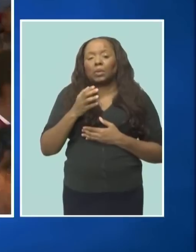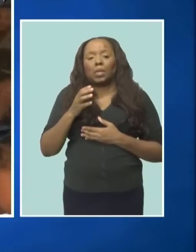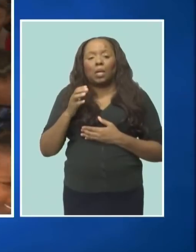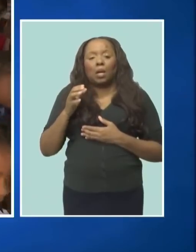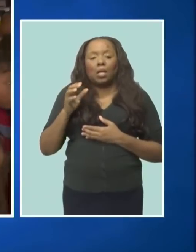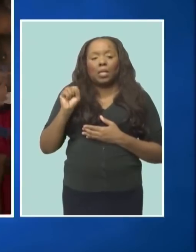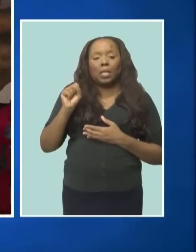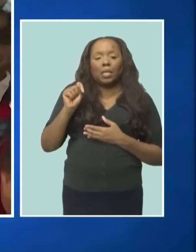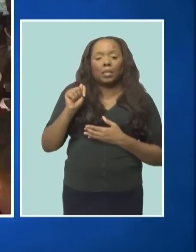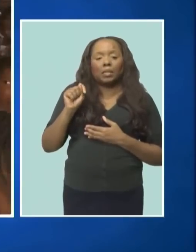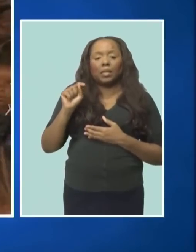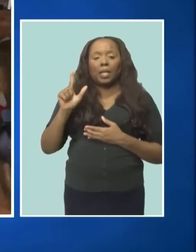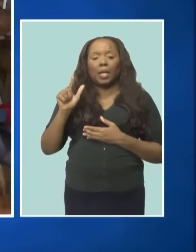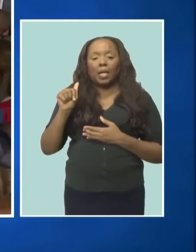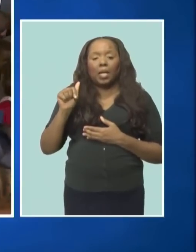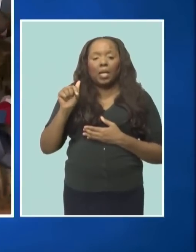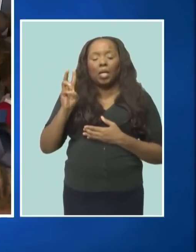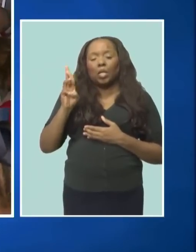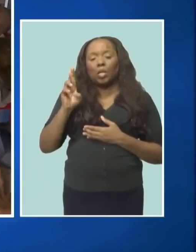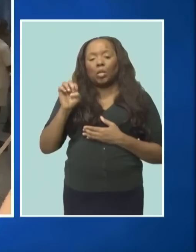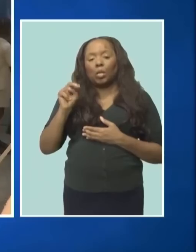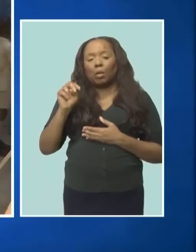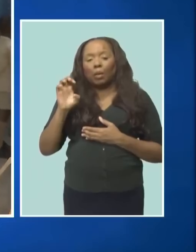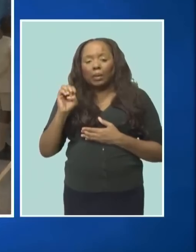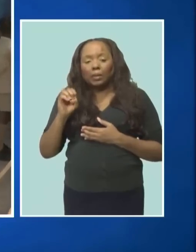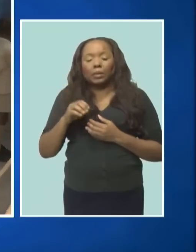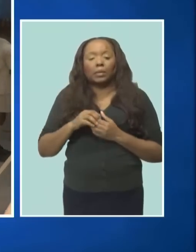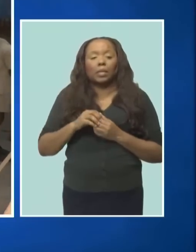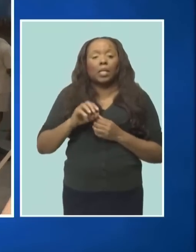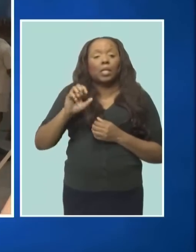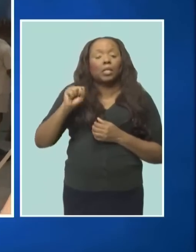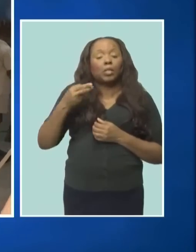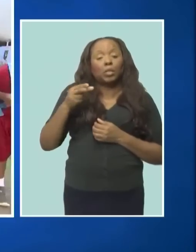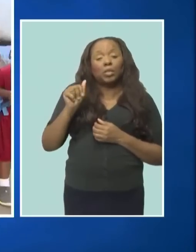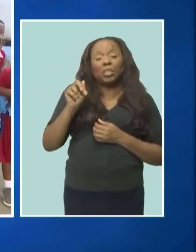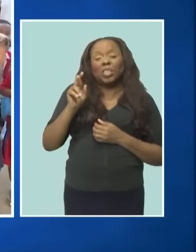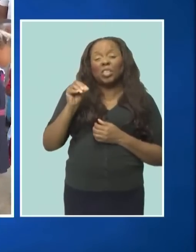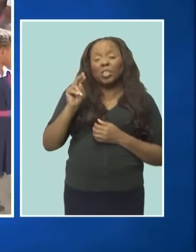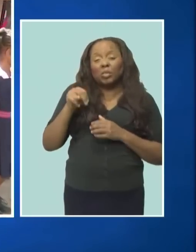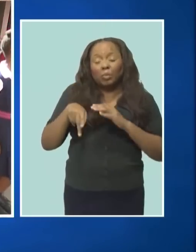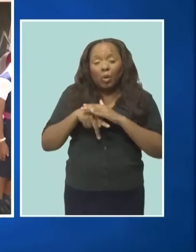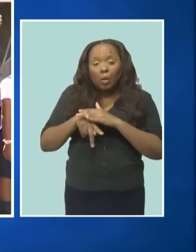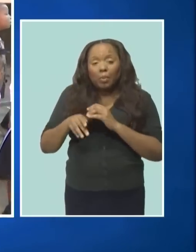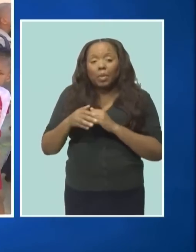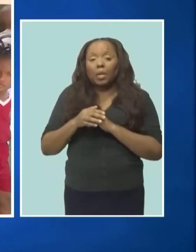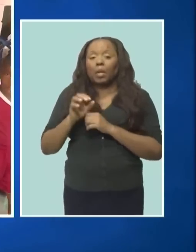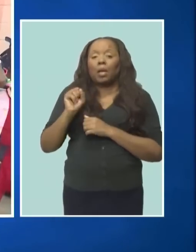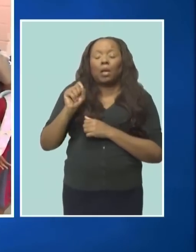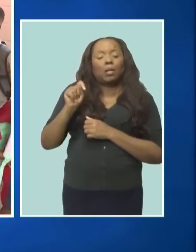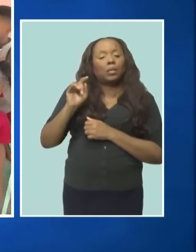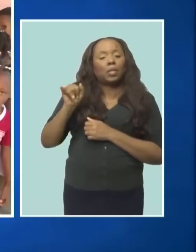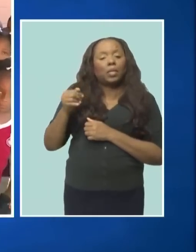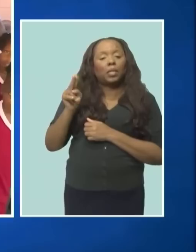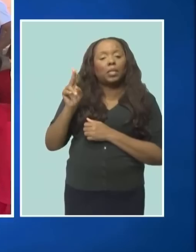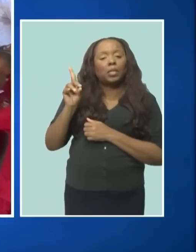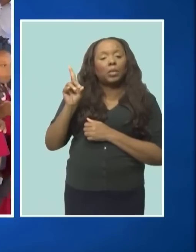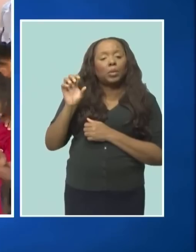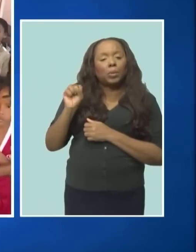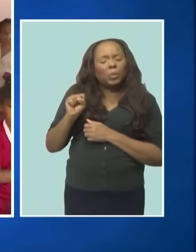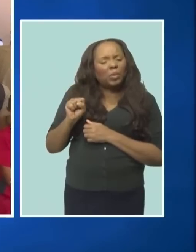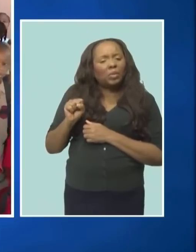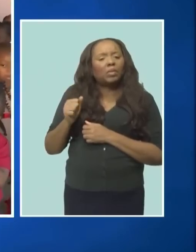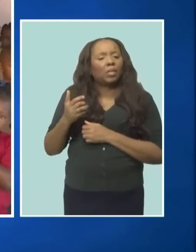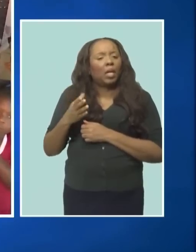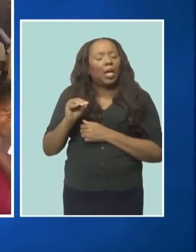out of 12 teachers reported for duty. At Sharon Primary, 10 out of 28 teachers were on hand, while at St. Jude's